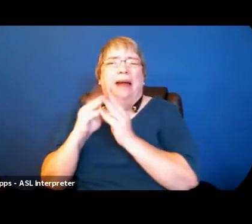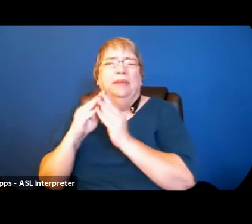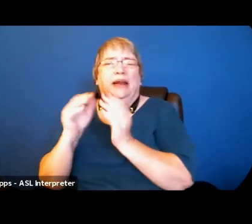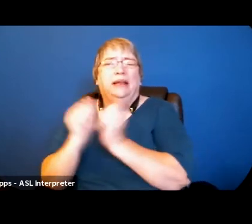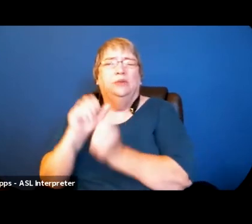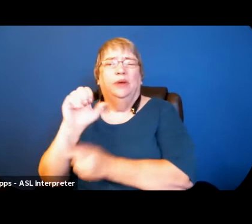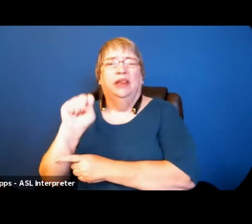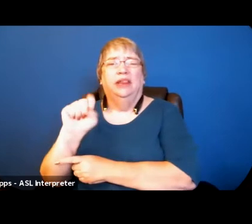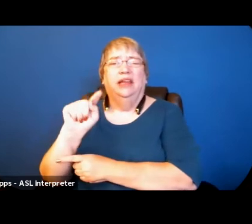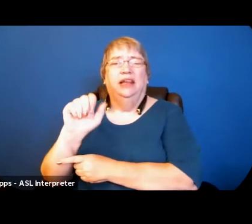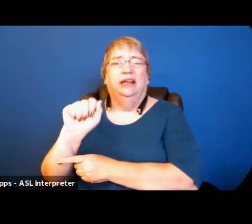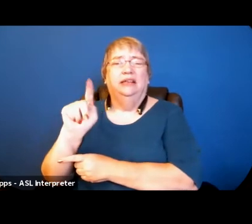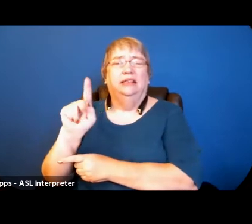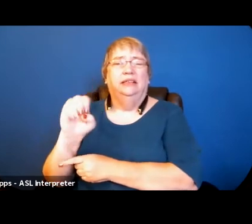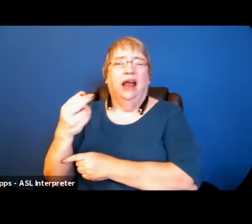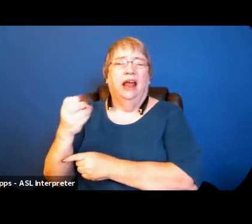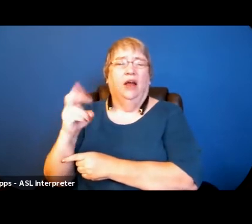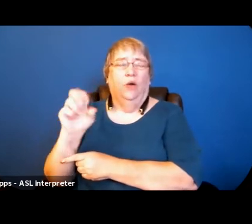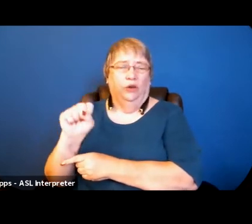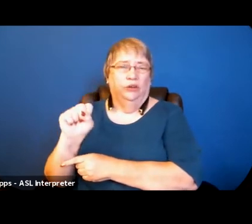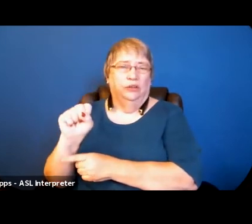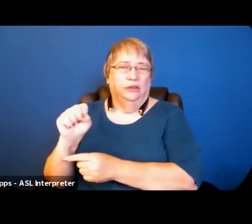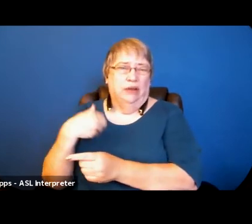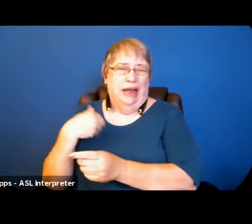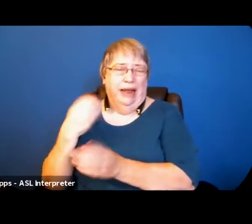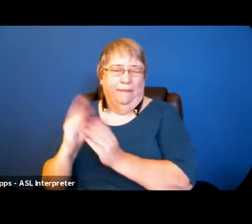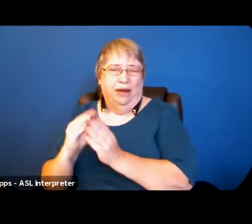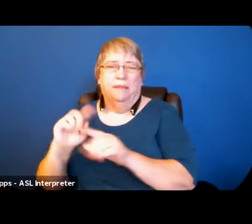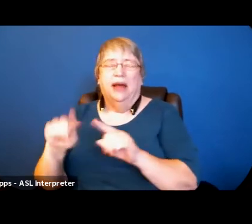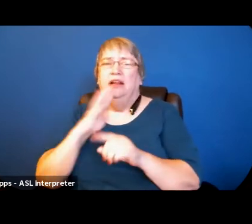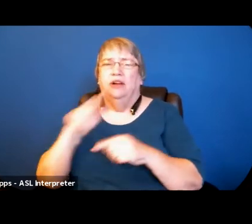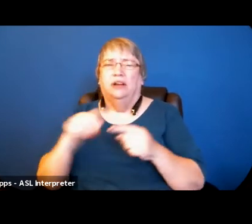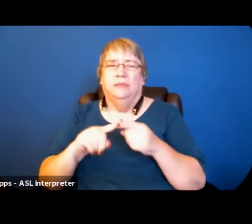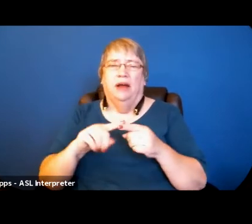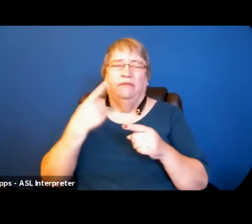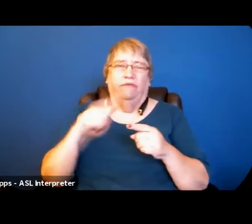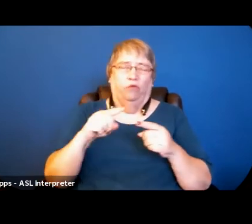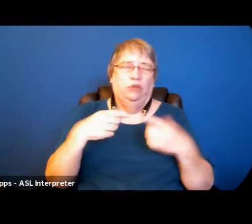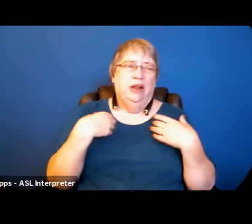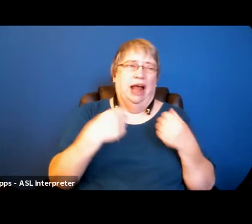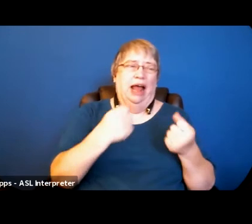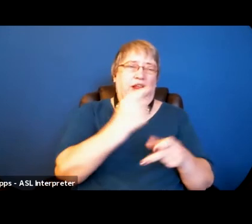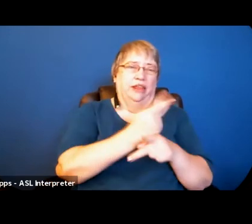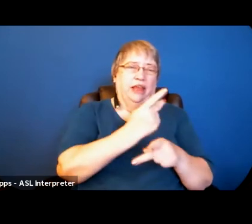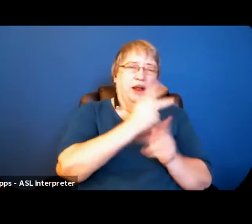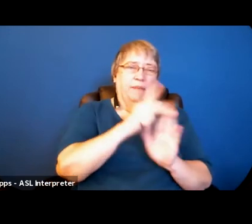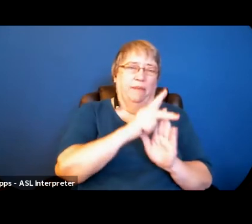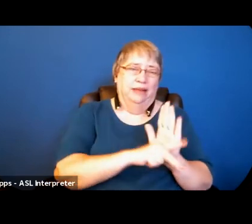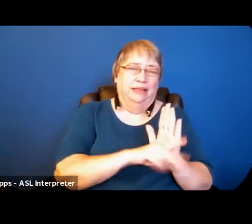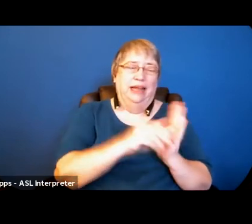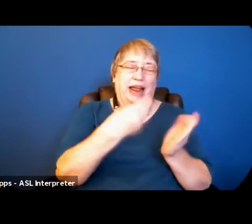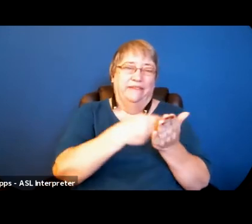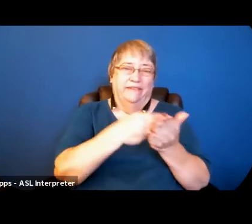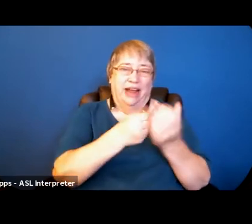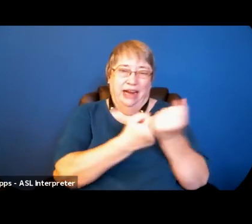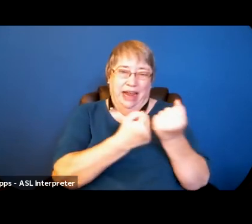that specifically calls out some activities that healthcare policy and financing and the Office of Behavioral Health need to